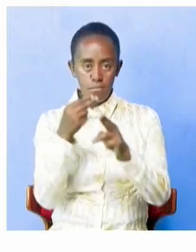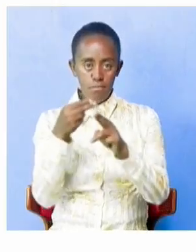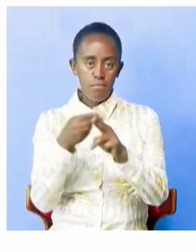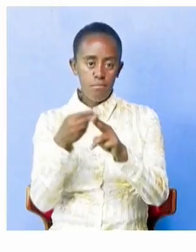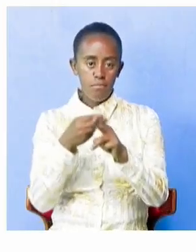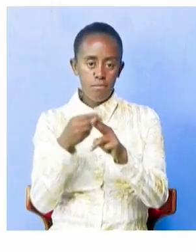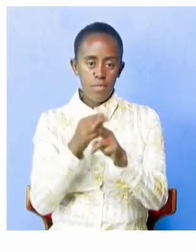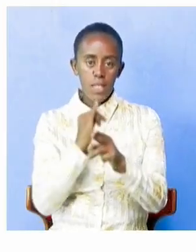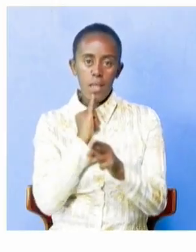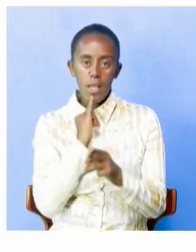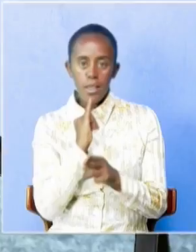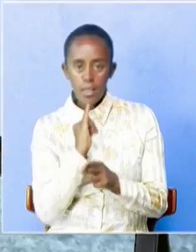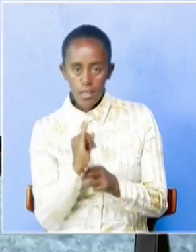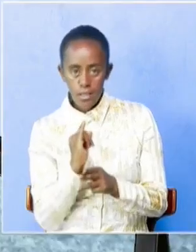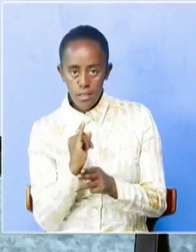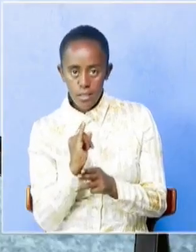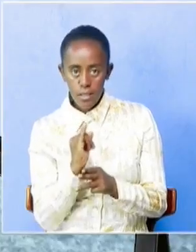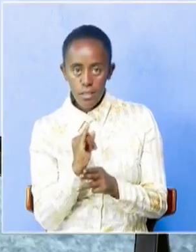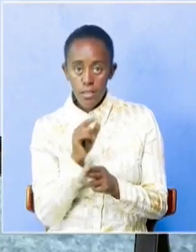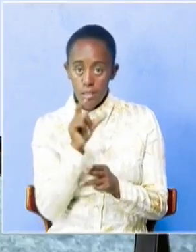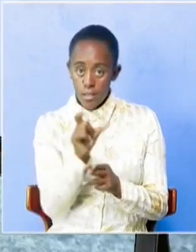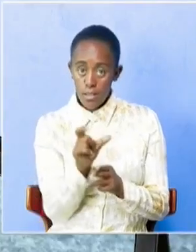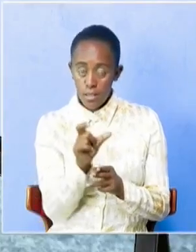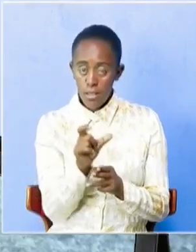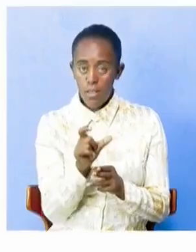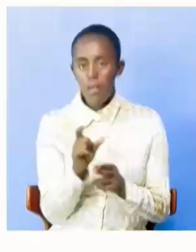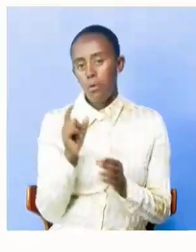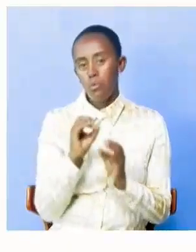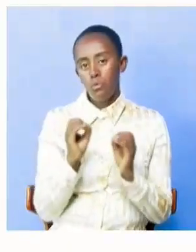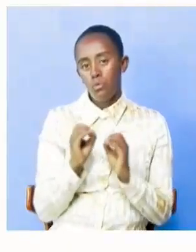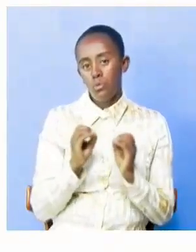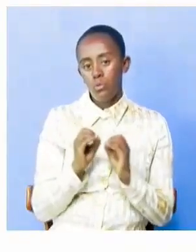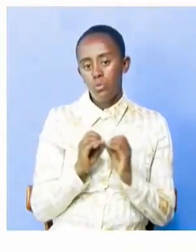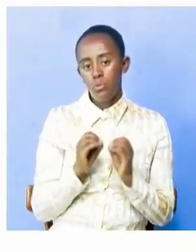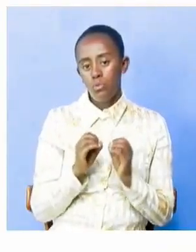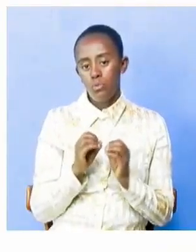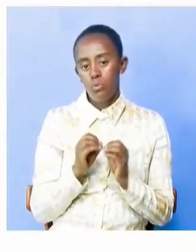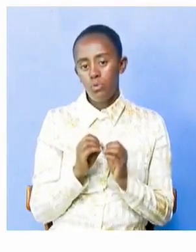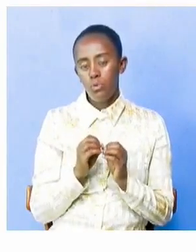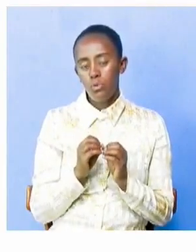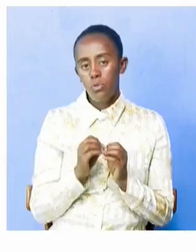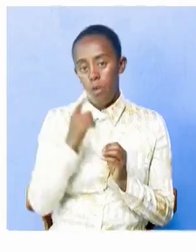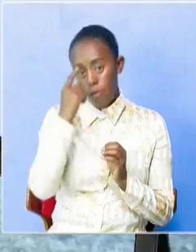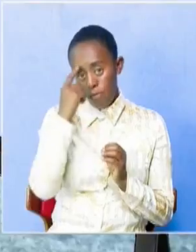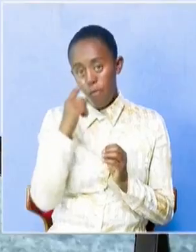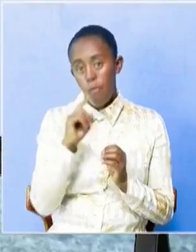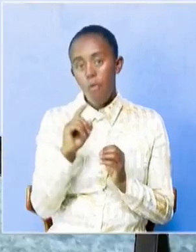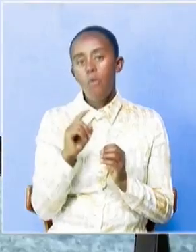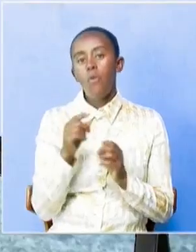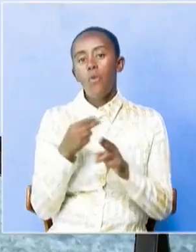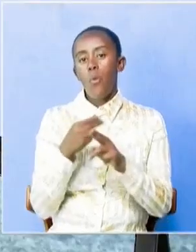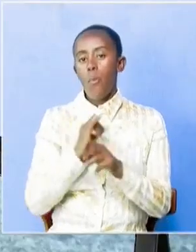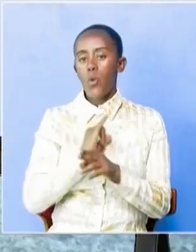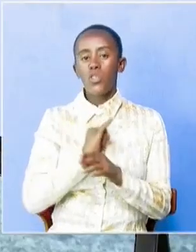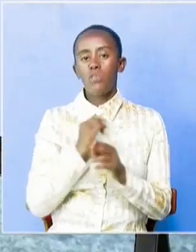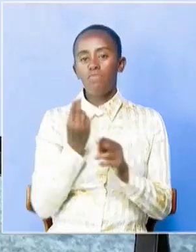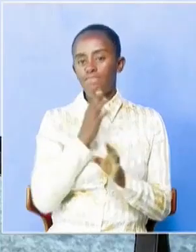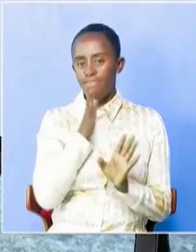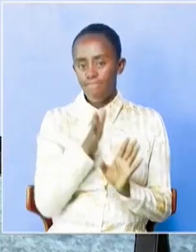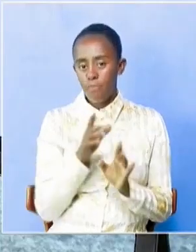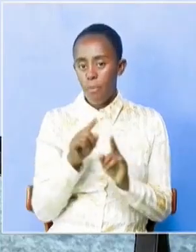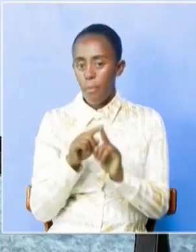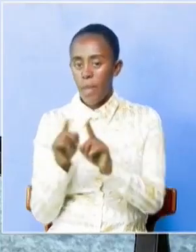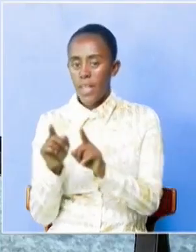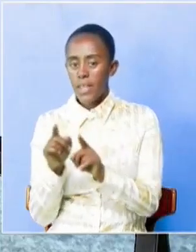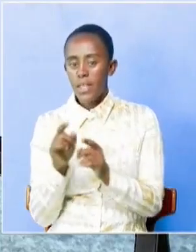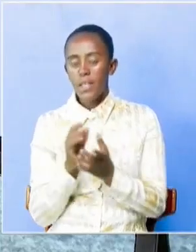it's contracting. So if that is the case, we do not use this one to talk about possession. But